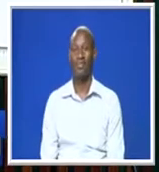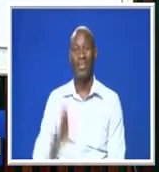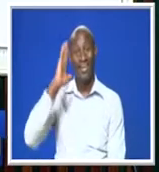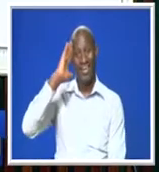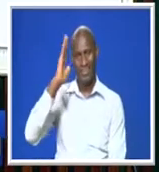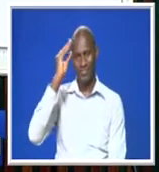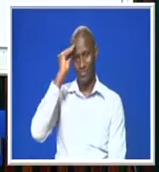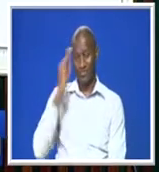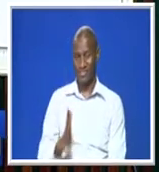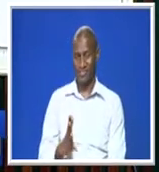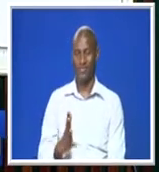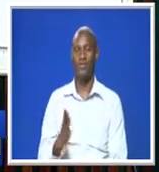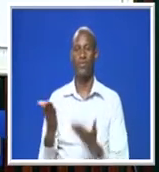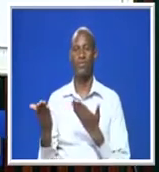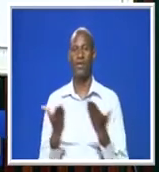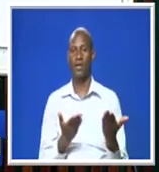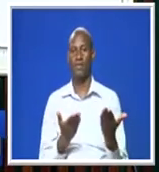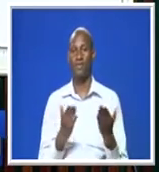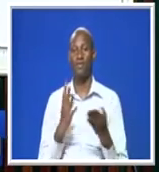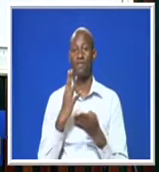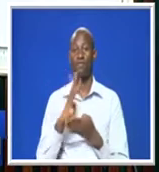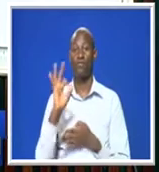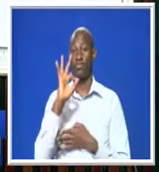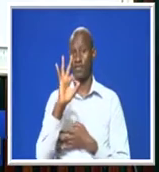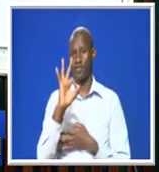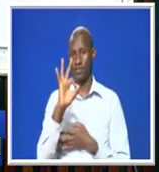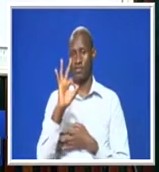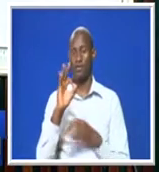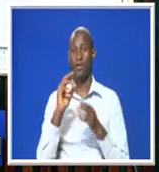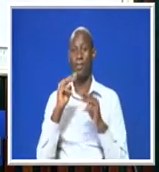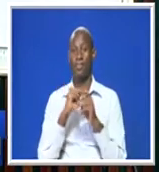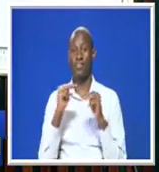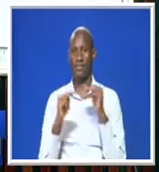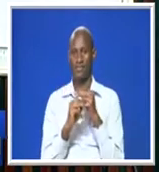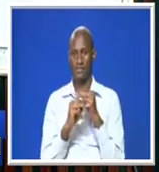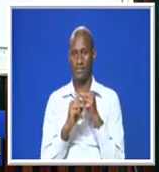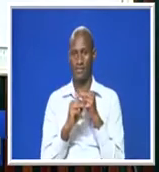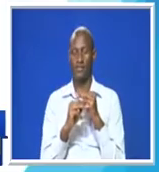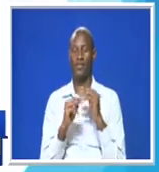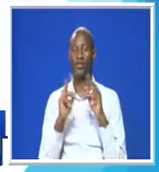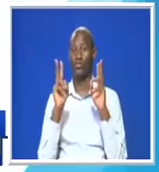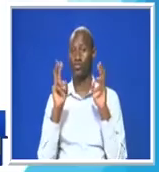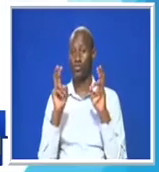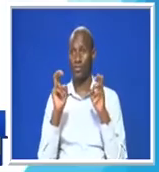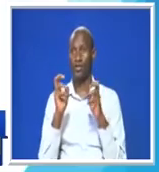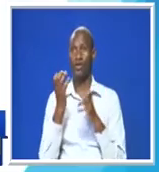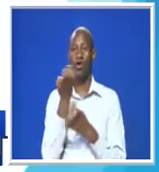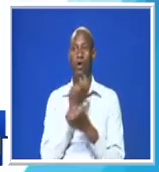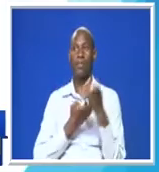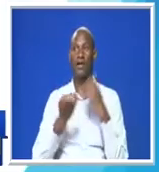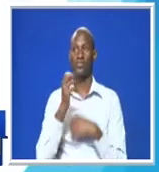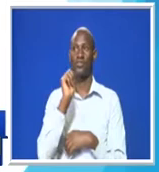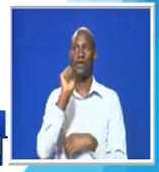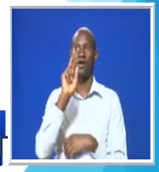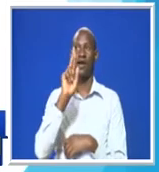Hello students, welcome to Form 3 Mathematics. Our topic is commercial